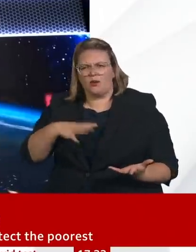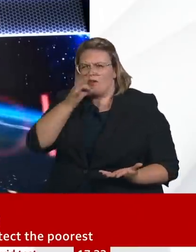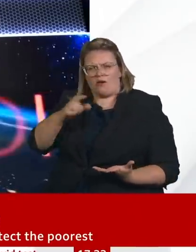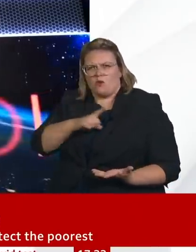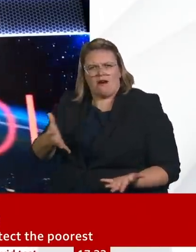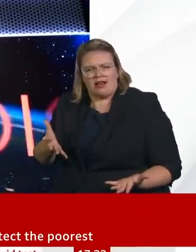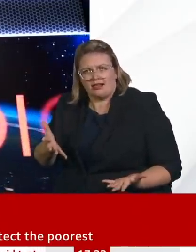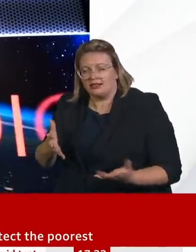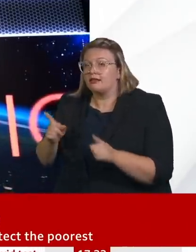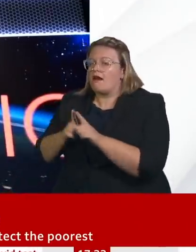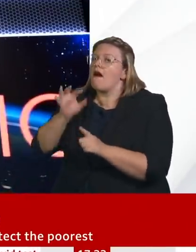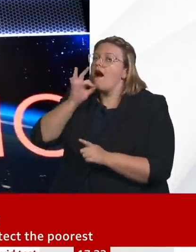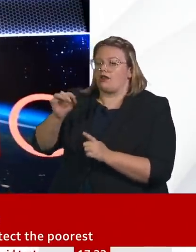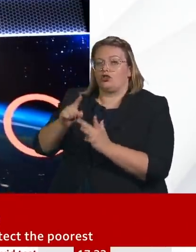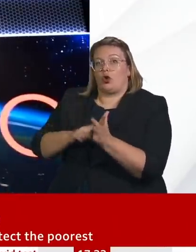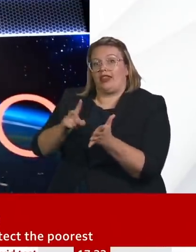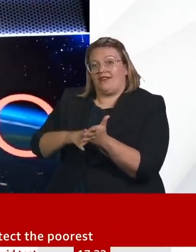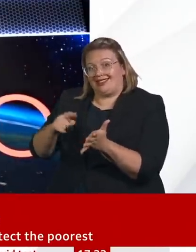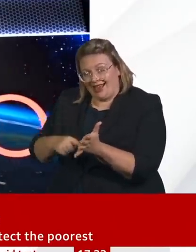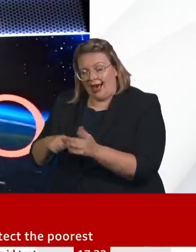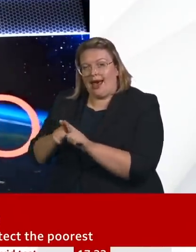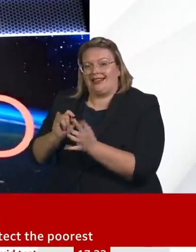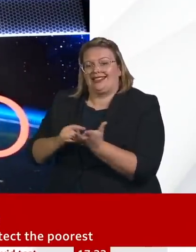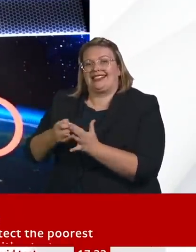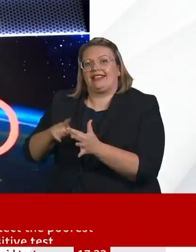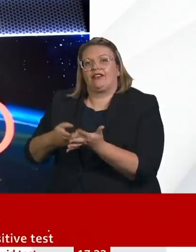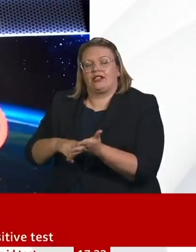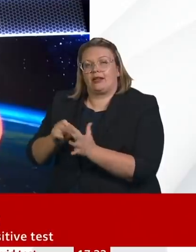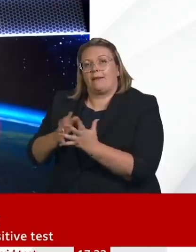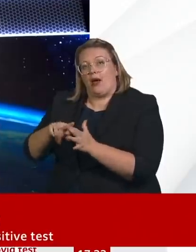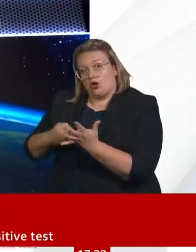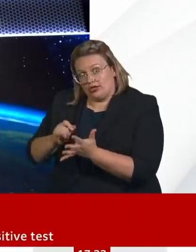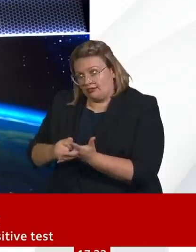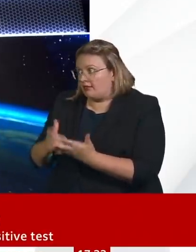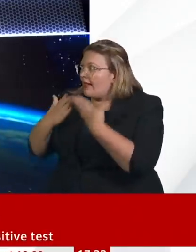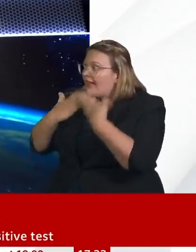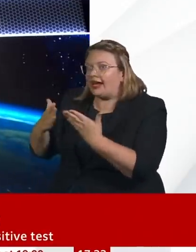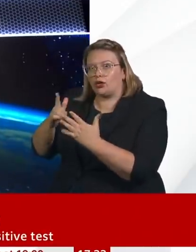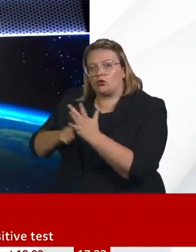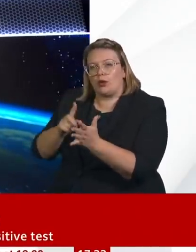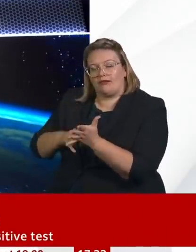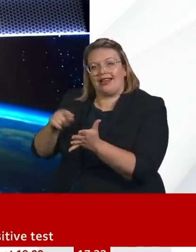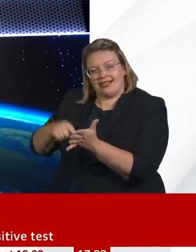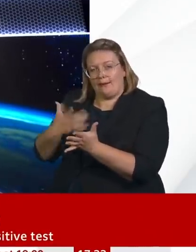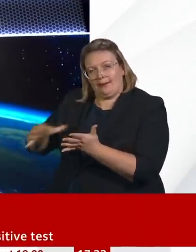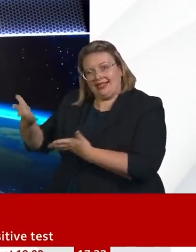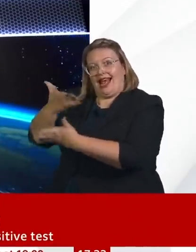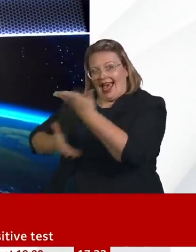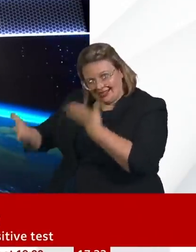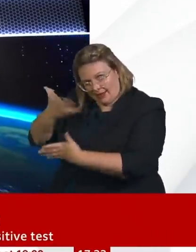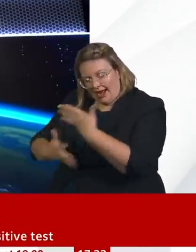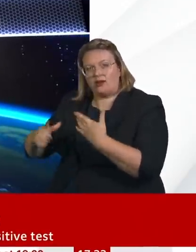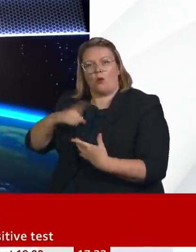to Jonathan Van-Tam and Stephen Powis, please. Jonathan Van-Tam, you just eloquently explained why national lockdowns,